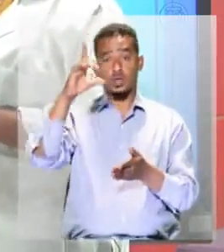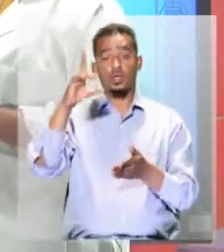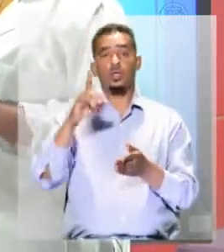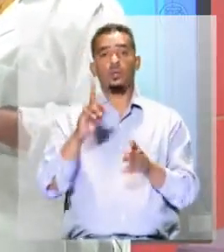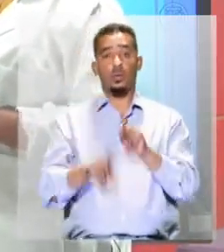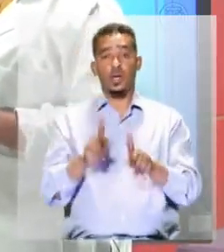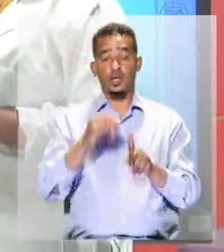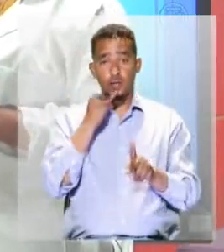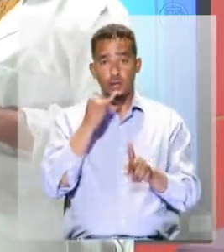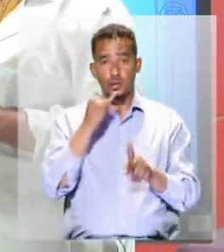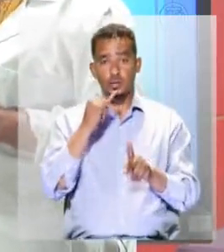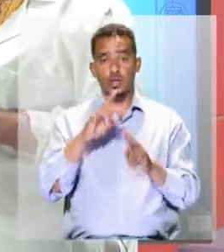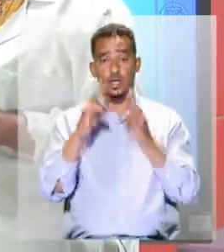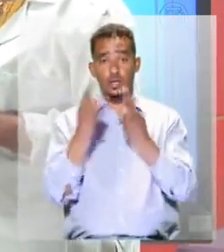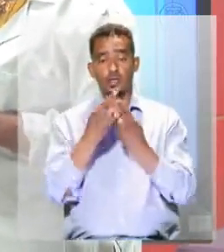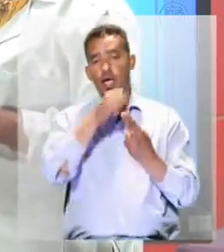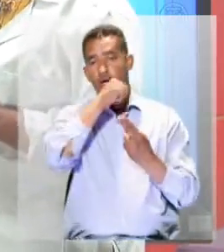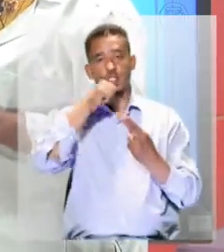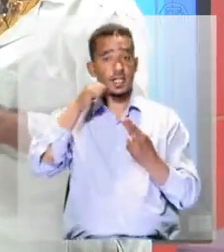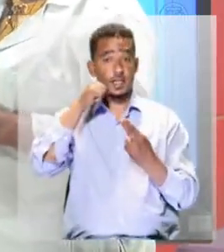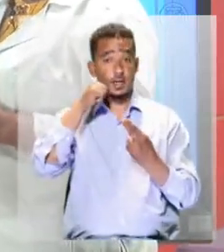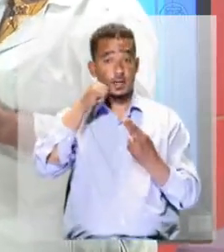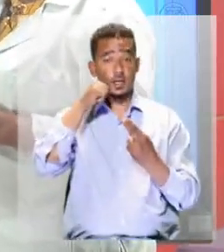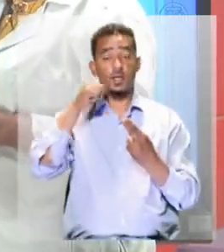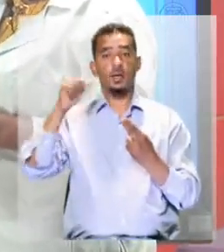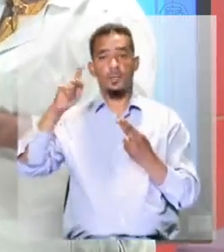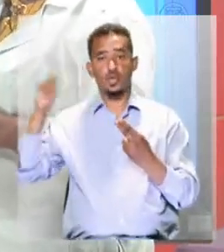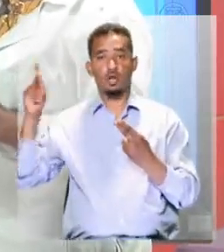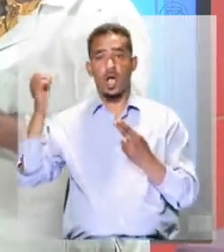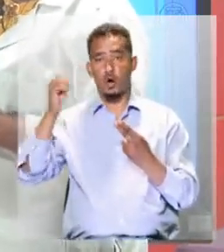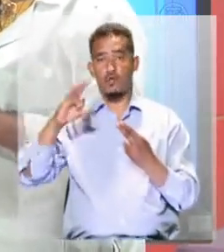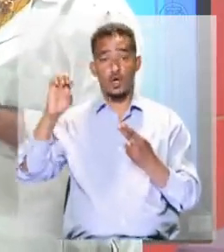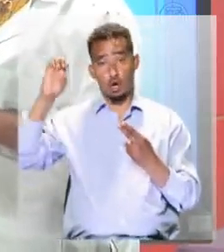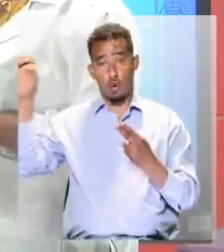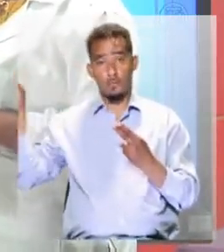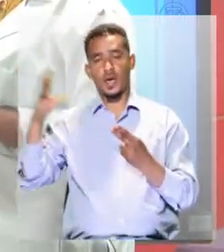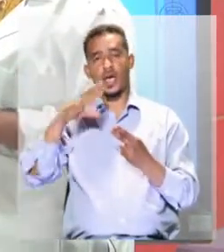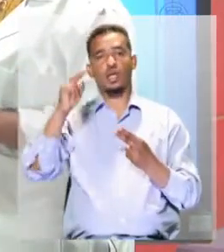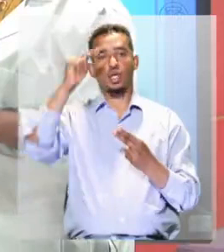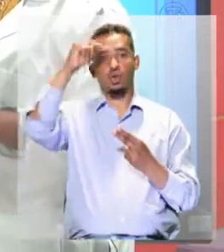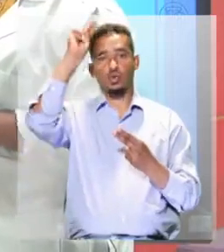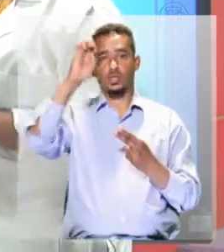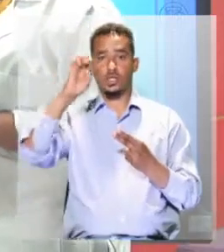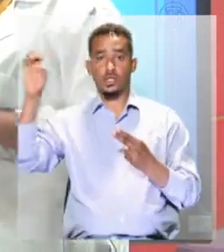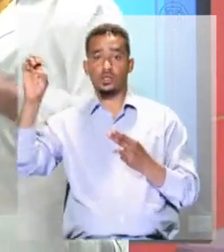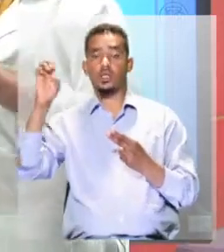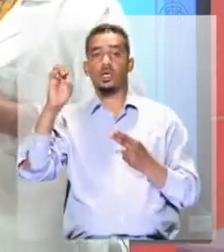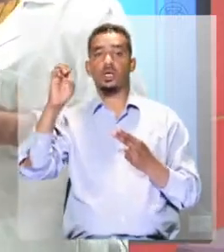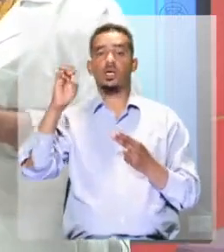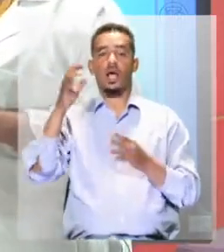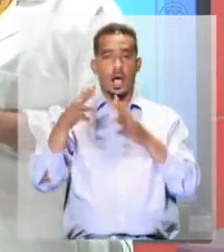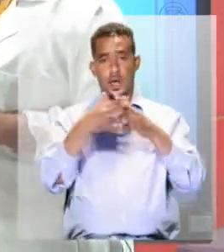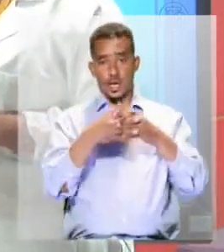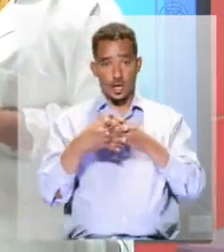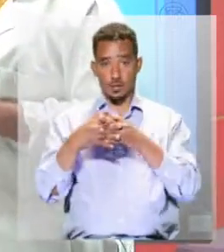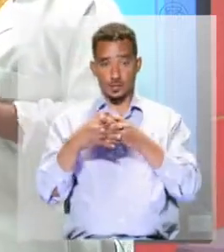is the Asiatic belt, the peninsular Europe, and the Northeast and Northern